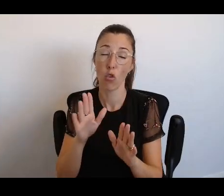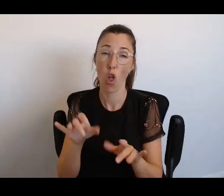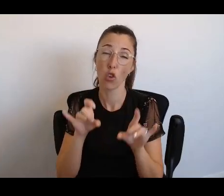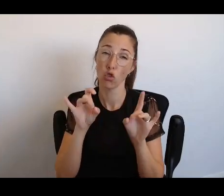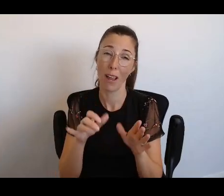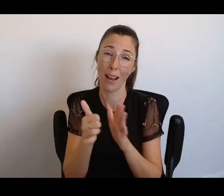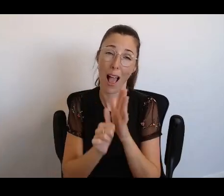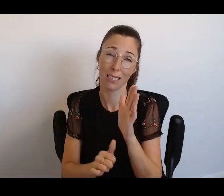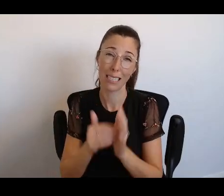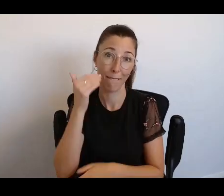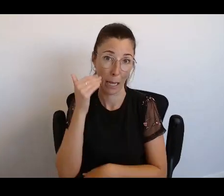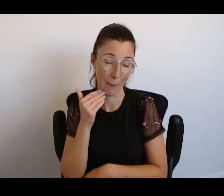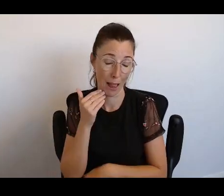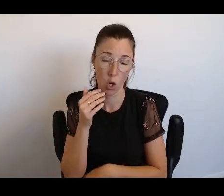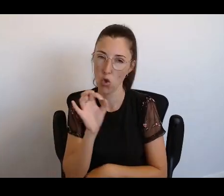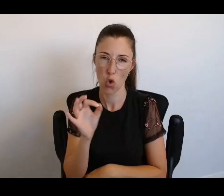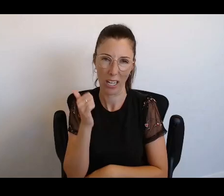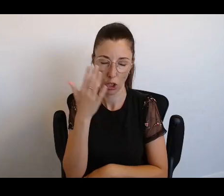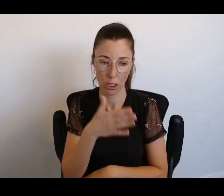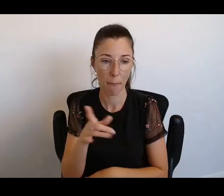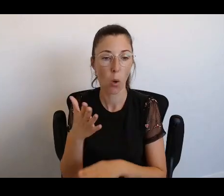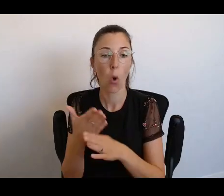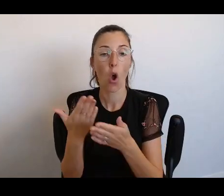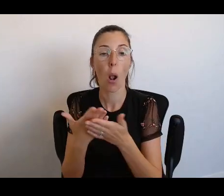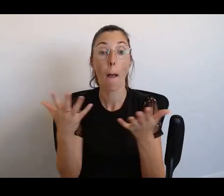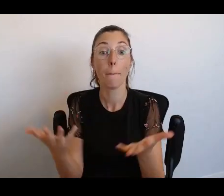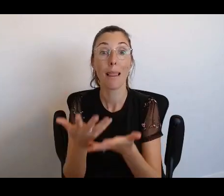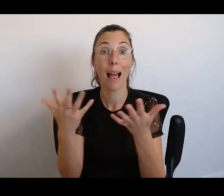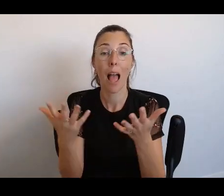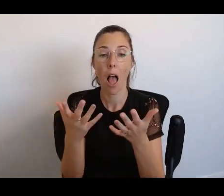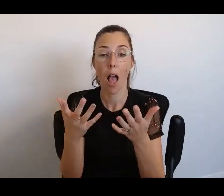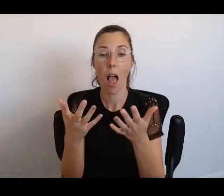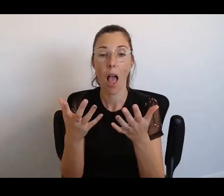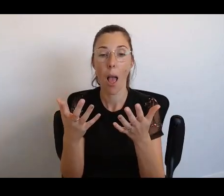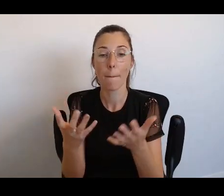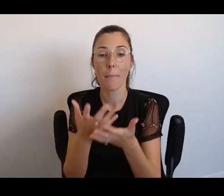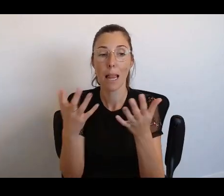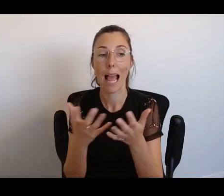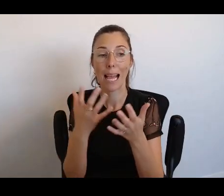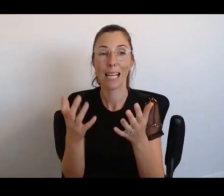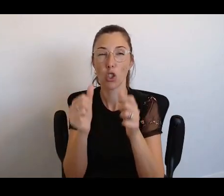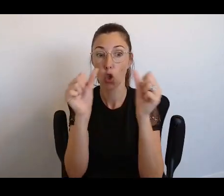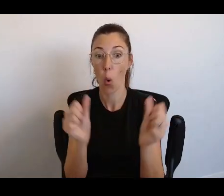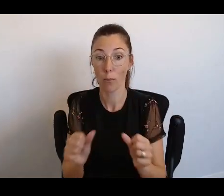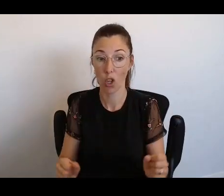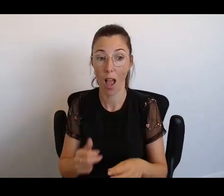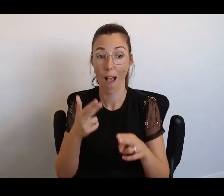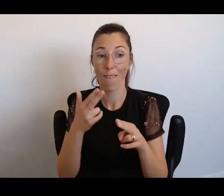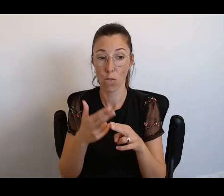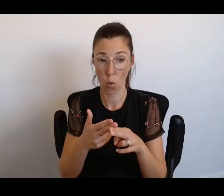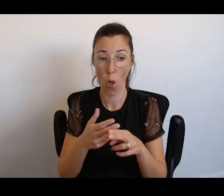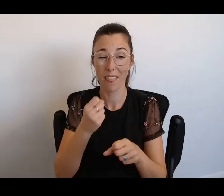work on a place sculpture for the Gallery of Modern Art in Brisbane. And I'm assuming there's images of all these things that I'm talking about.